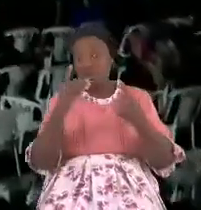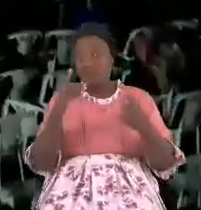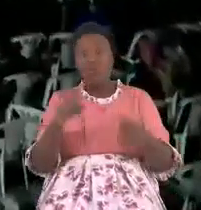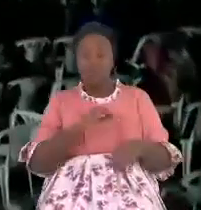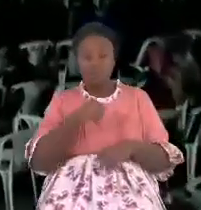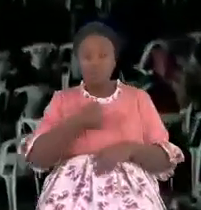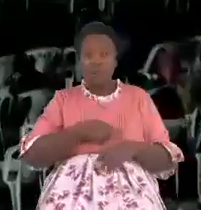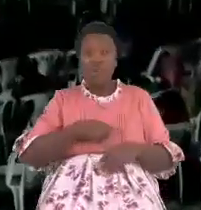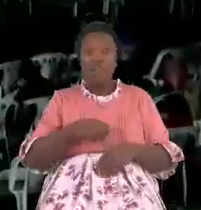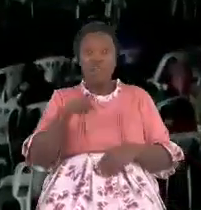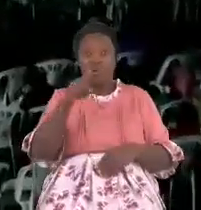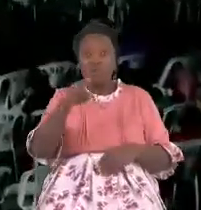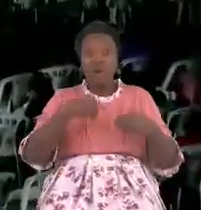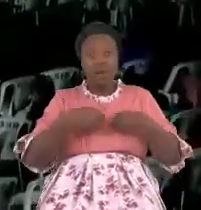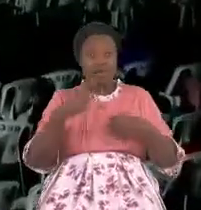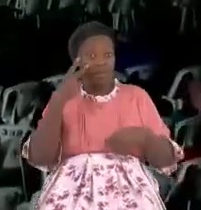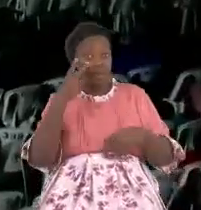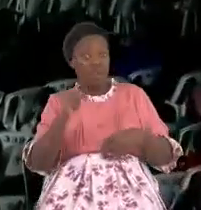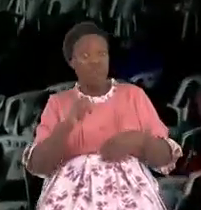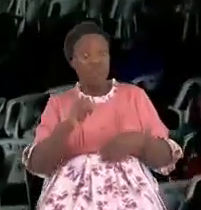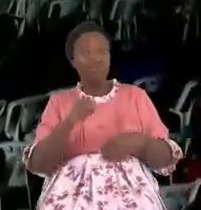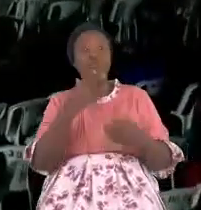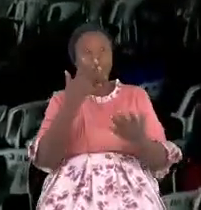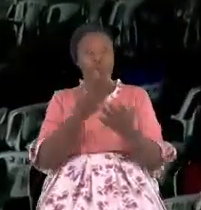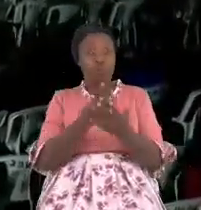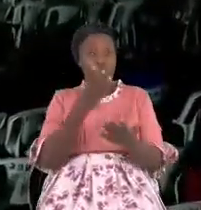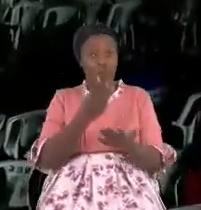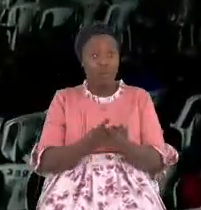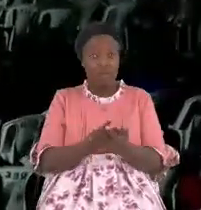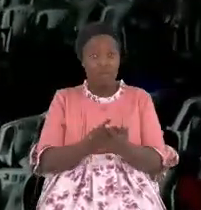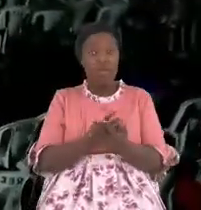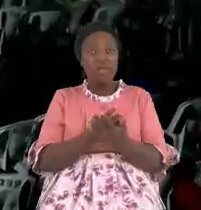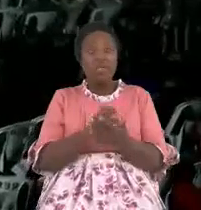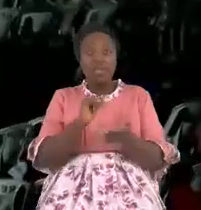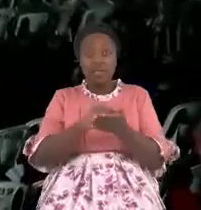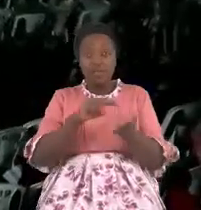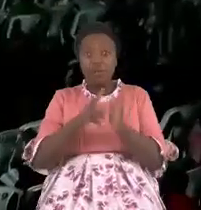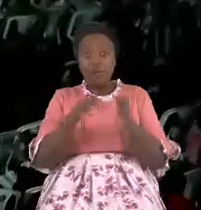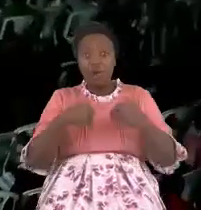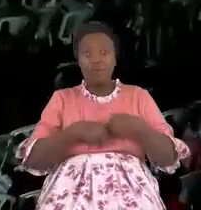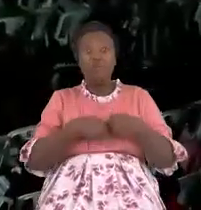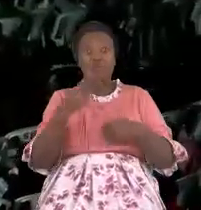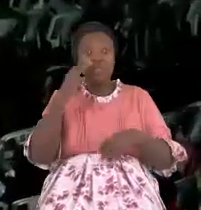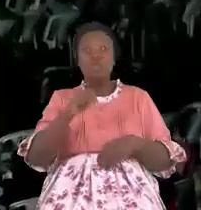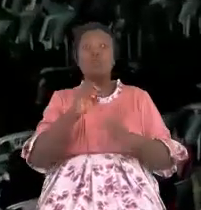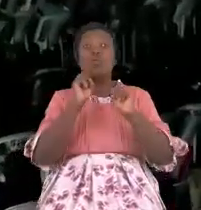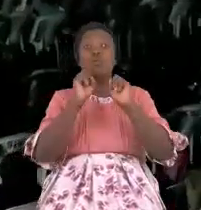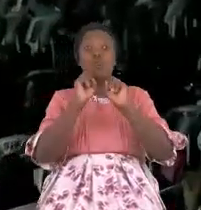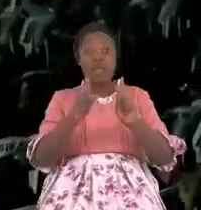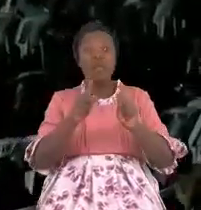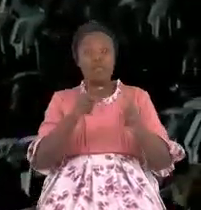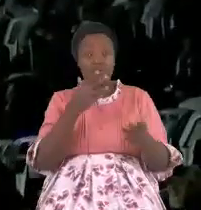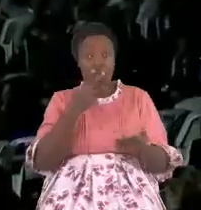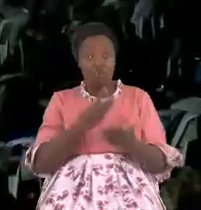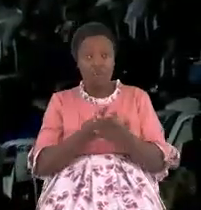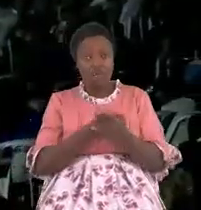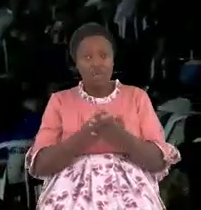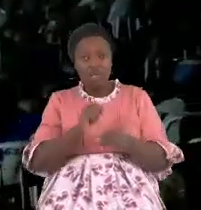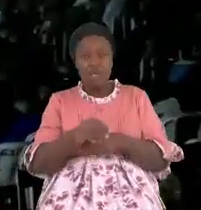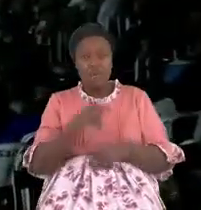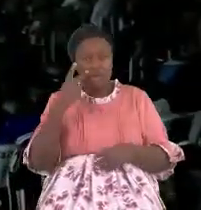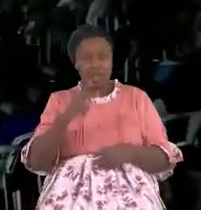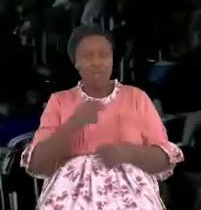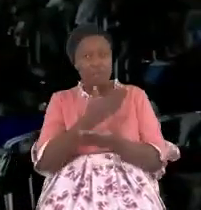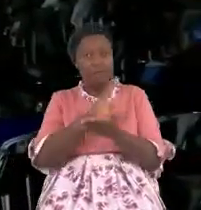thou as well seen if you see forgiveness coming to you tonight thou has